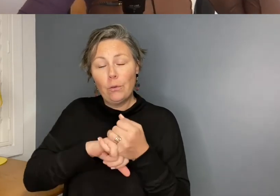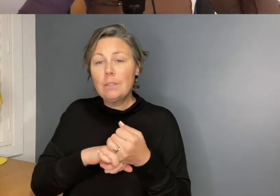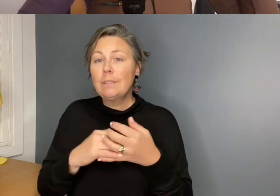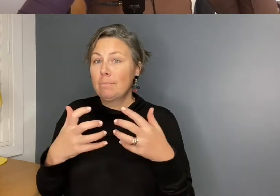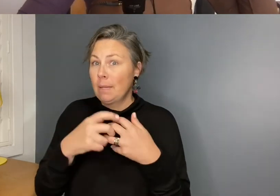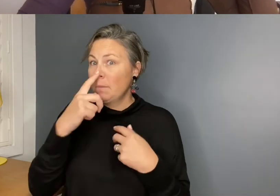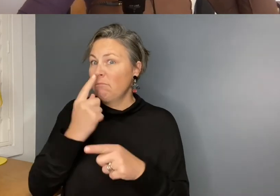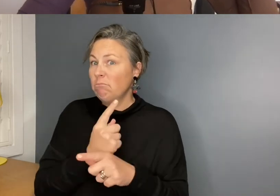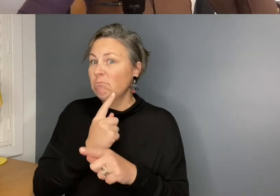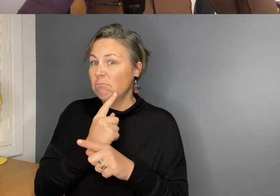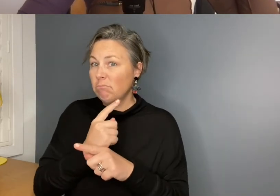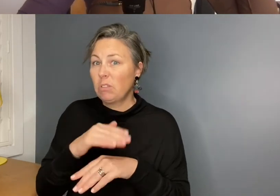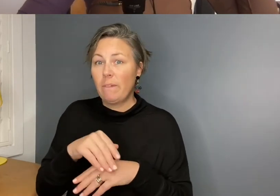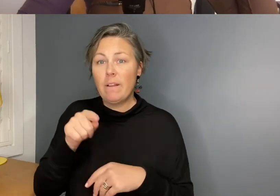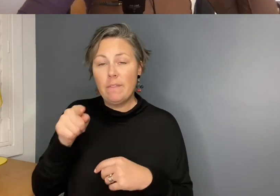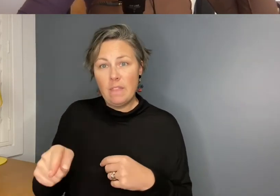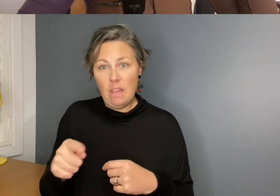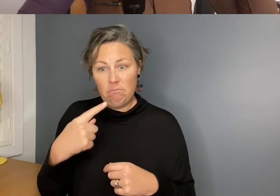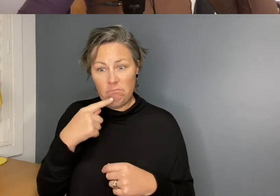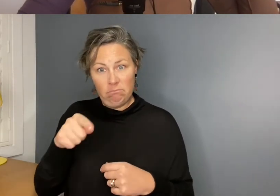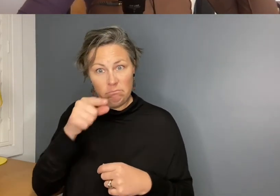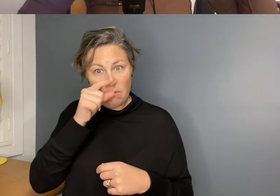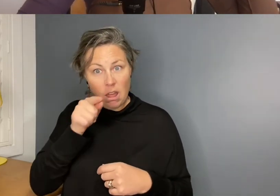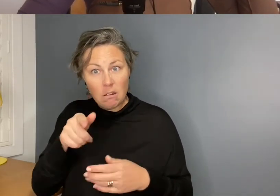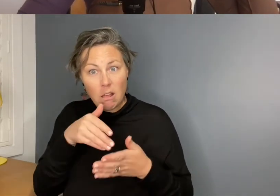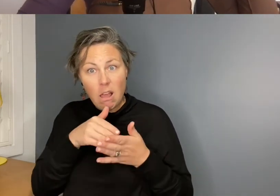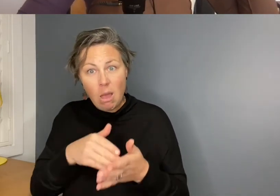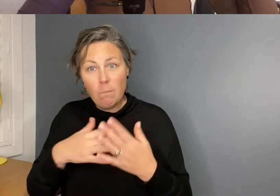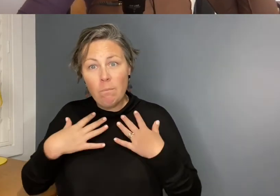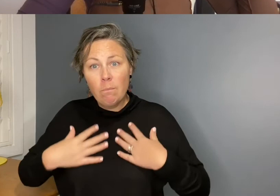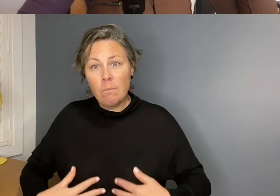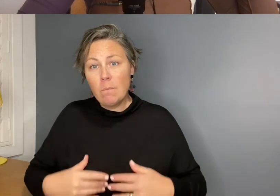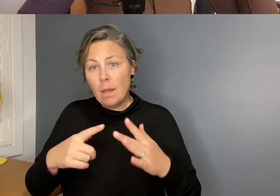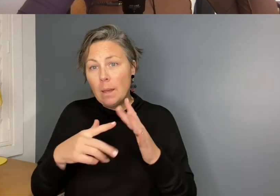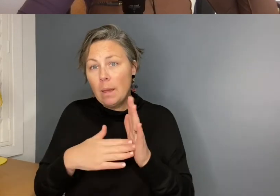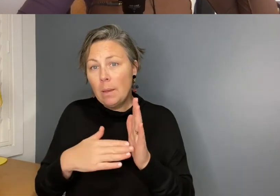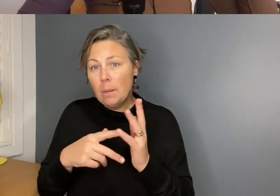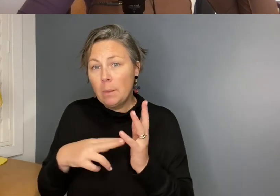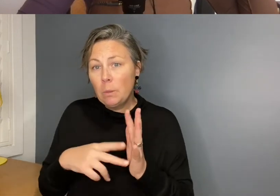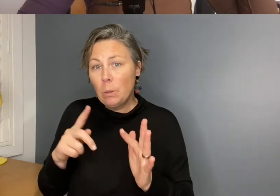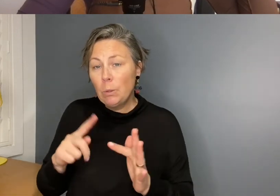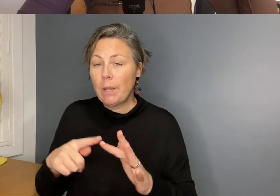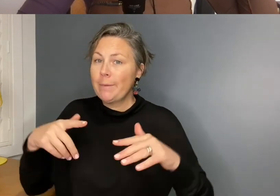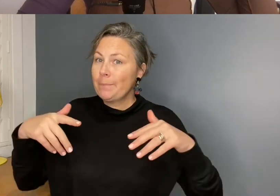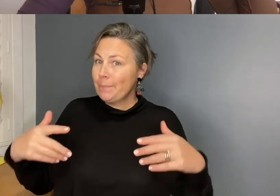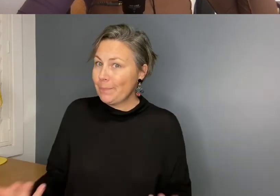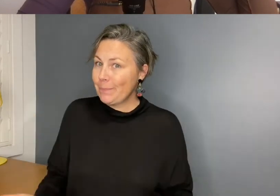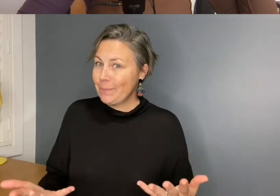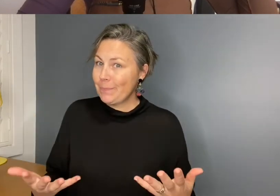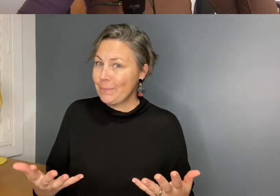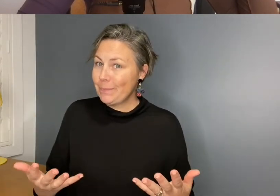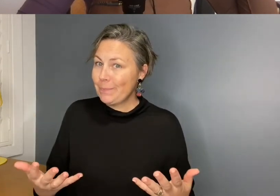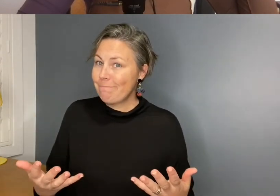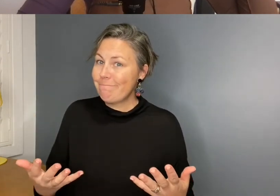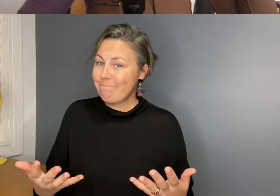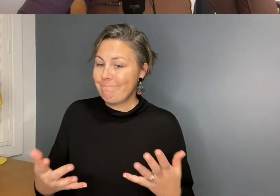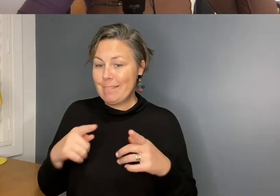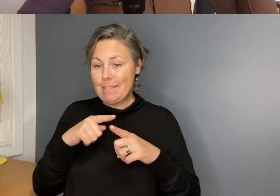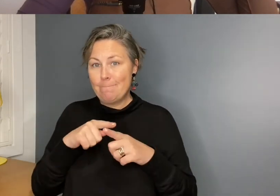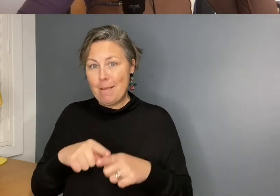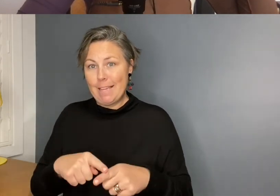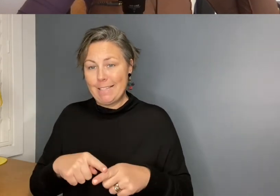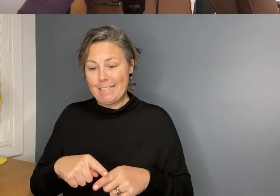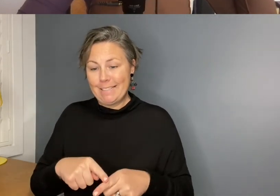about at the moment. How can probiotics help with the immune system? And again, that comes back to that relationship between the microbiome and